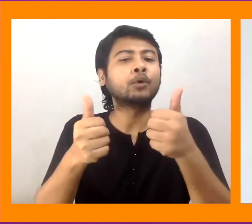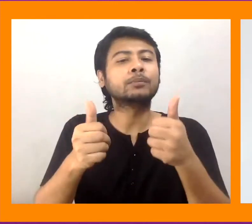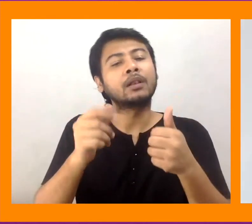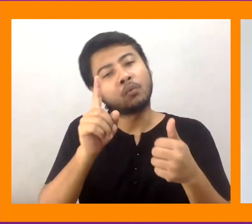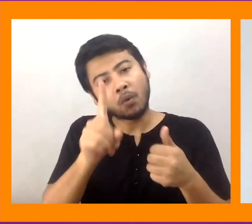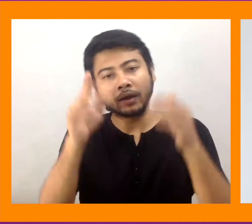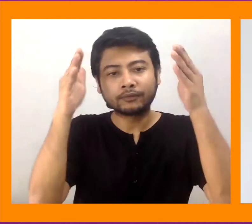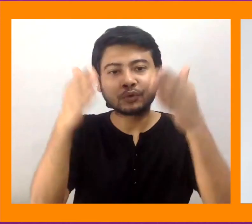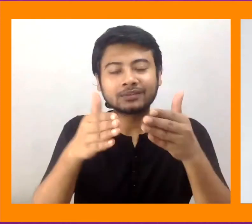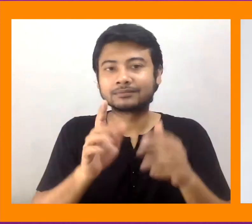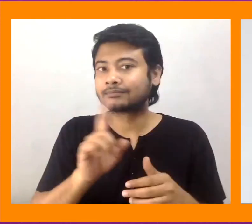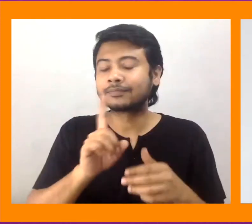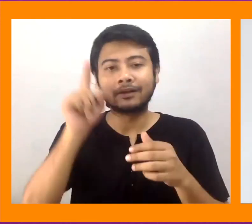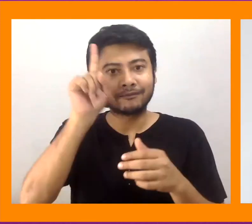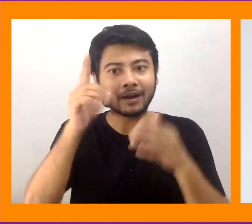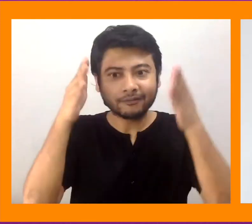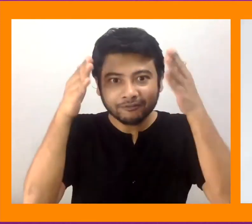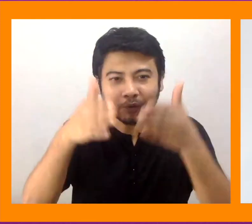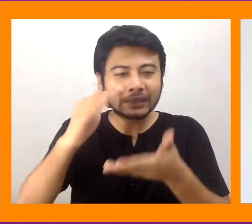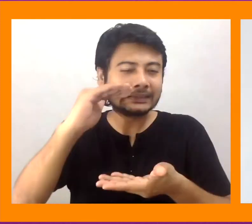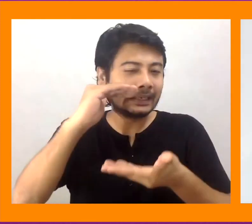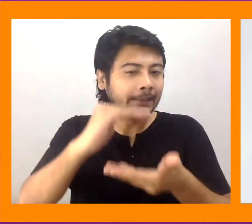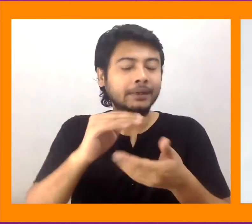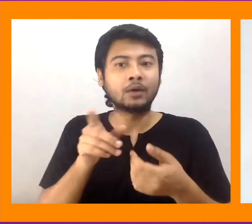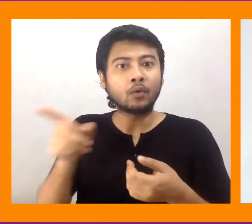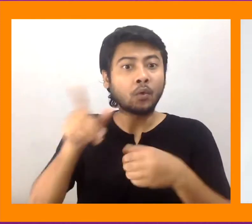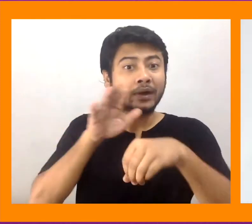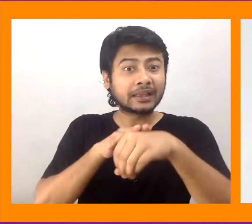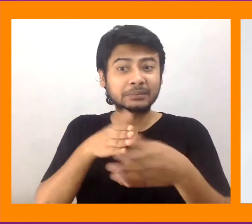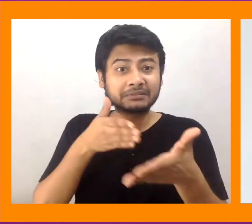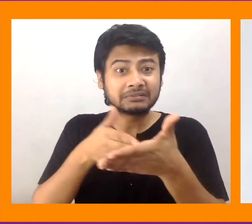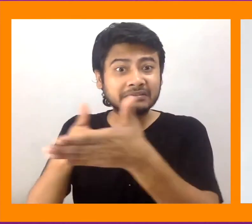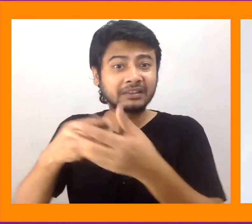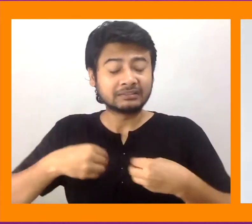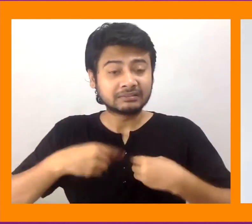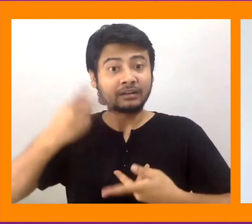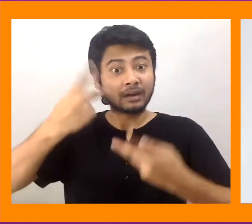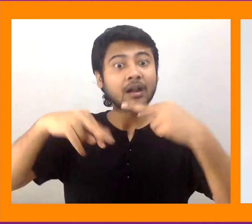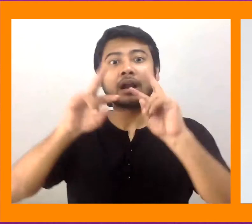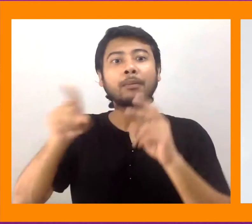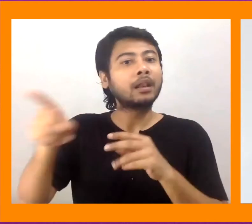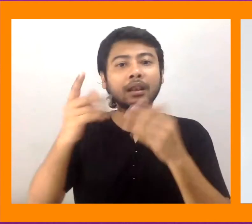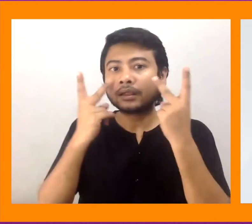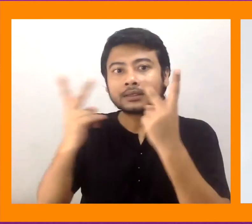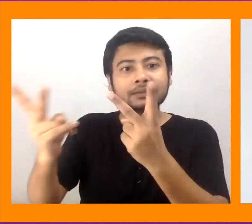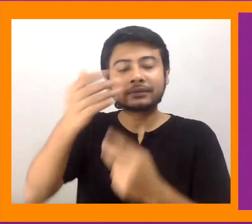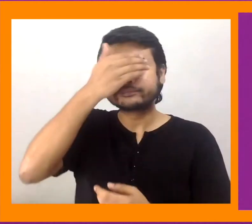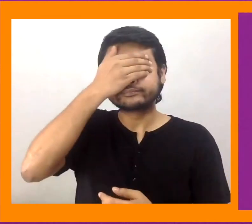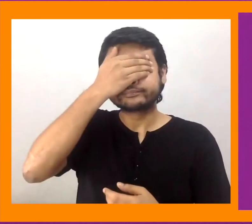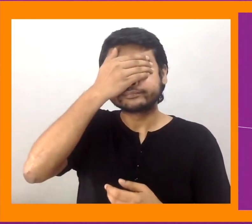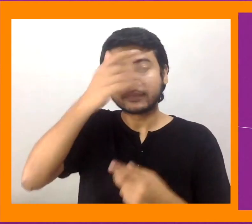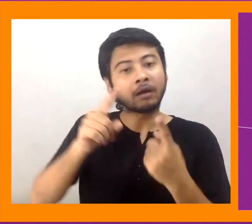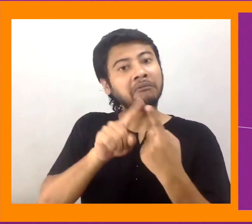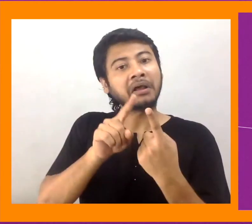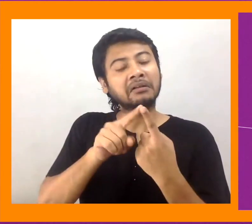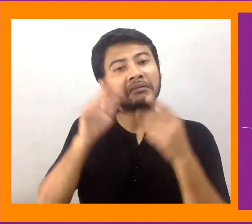discrimination discounts the role multiple identities of an individual play in their everyday experience of oppression and privilege.